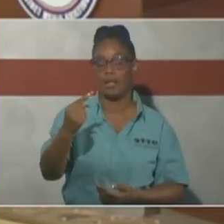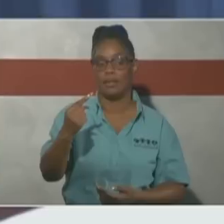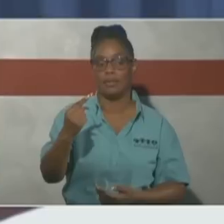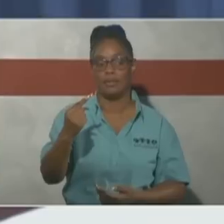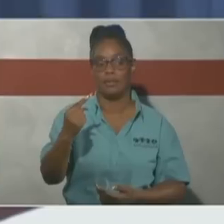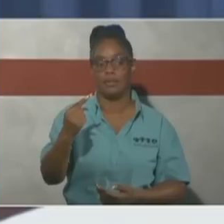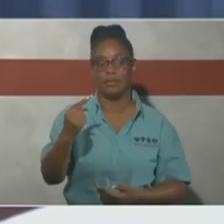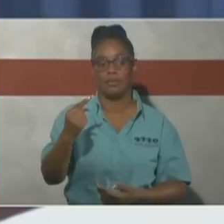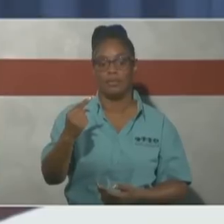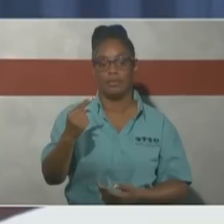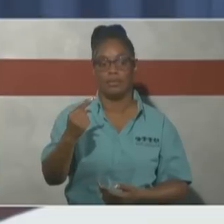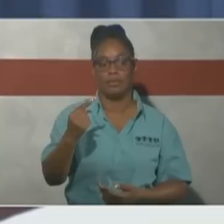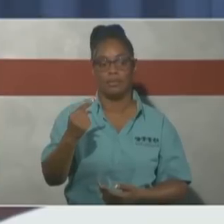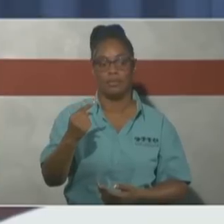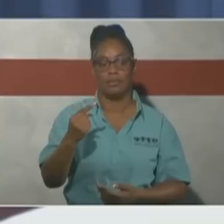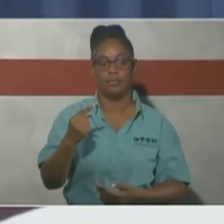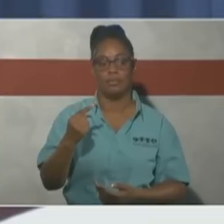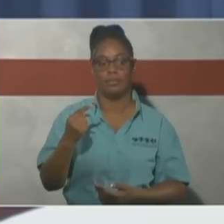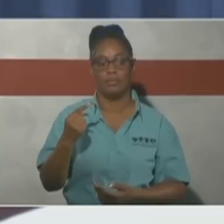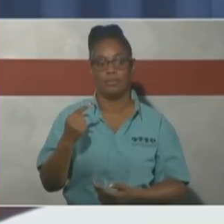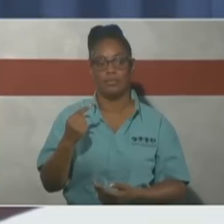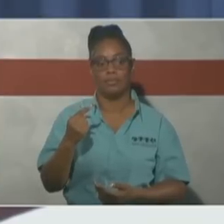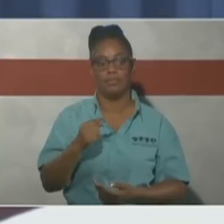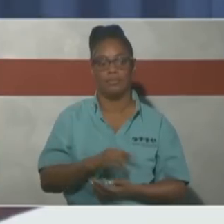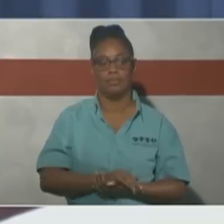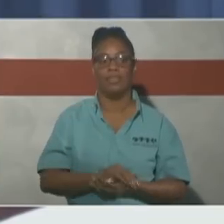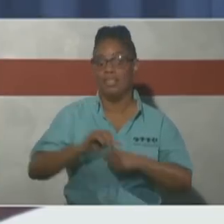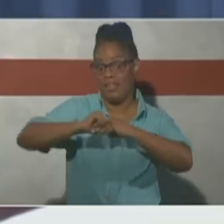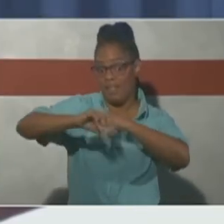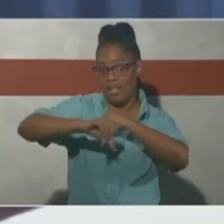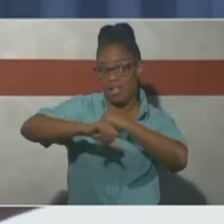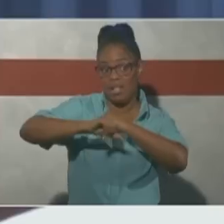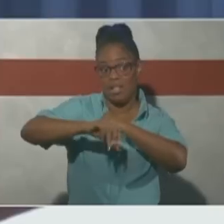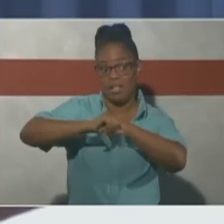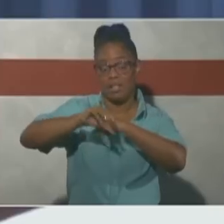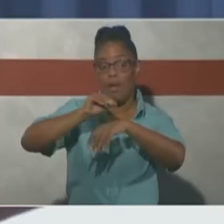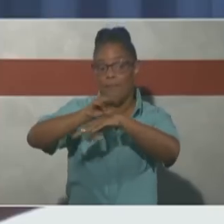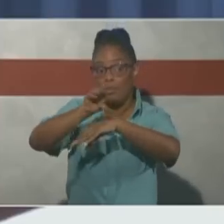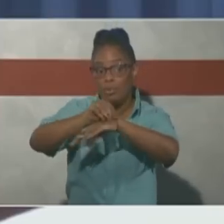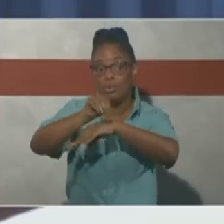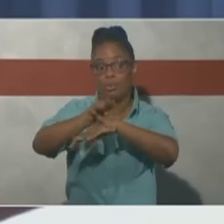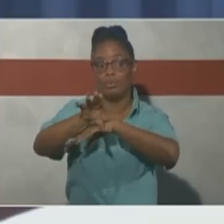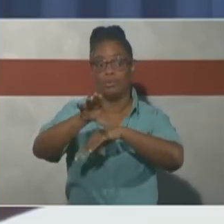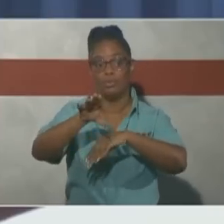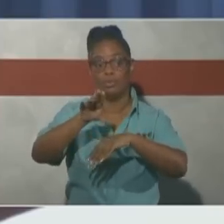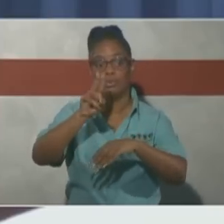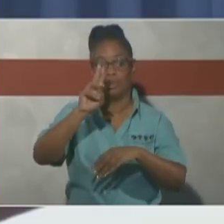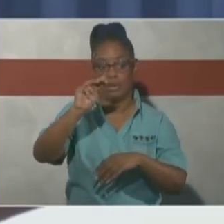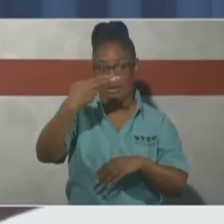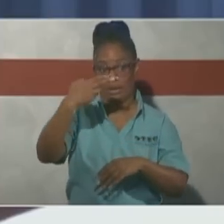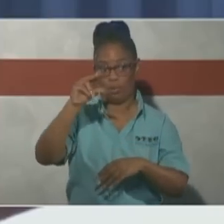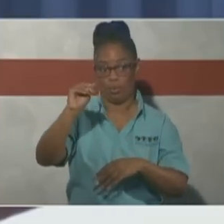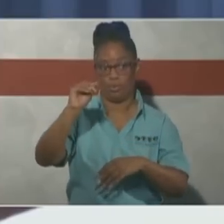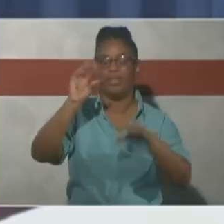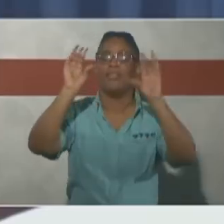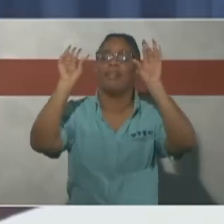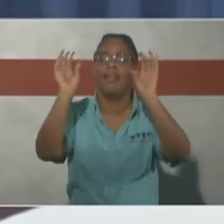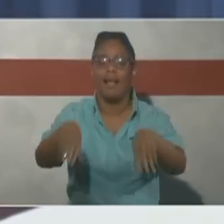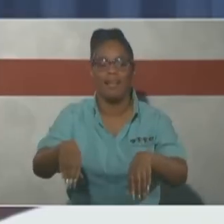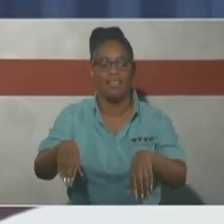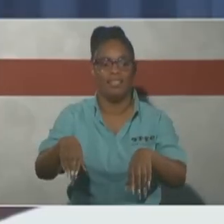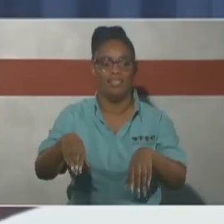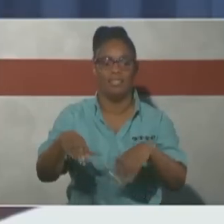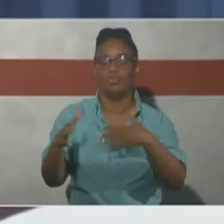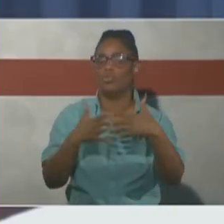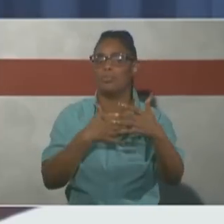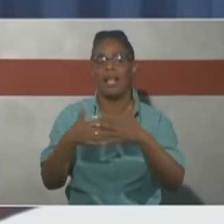have vaccine of one type, can I be boosted by another type? And how can we mix vaccines? Could you address that? Thank you. Minister? So let's deal